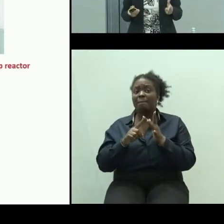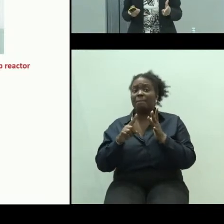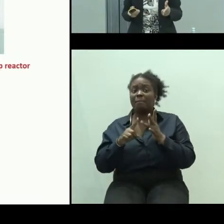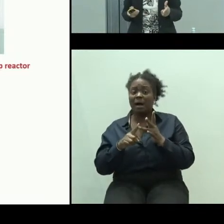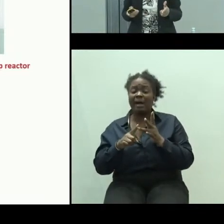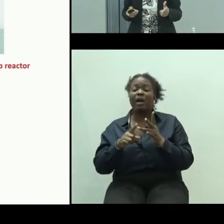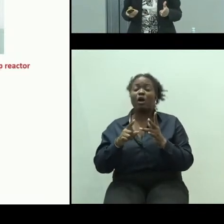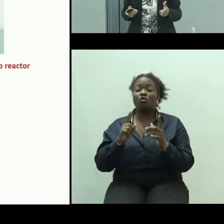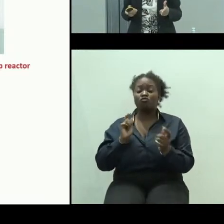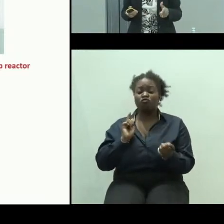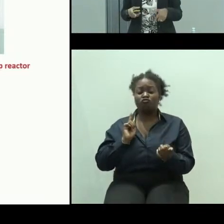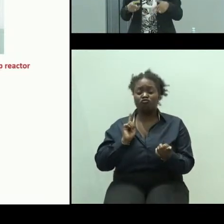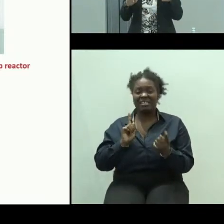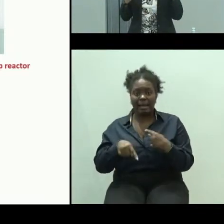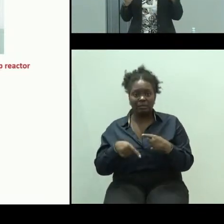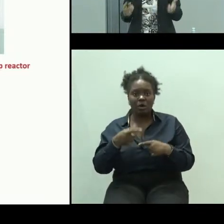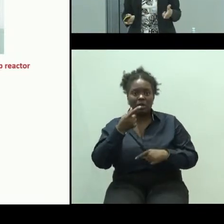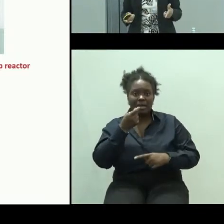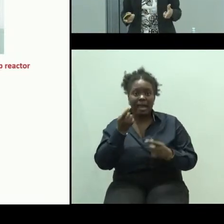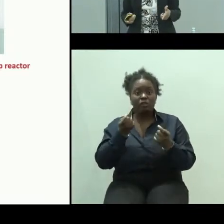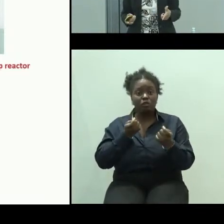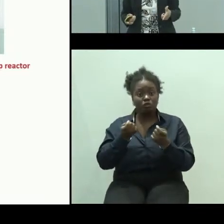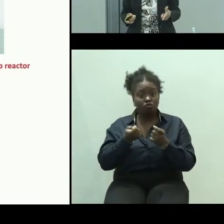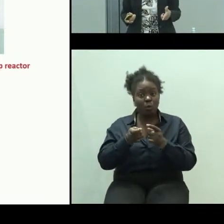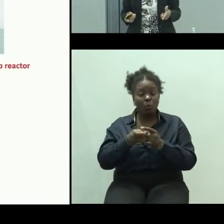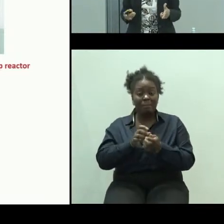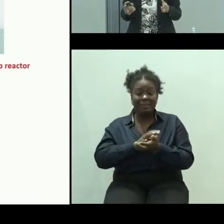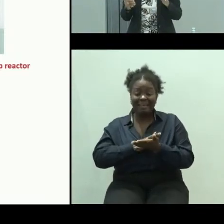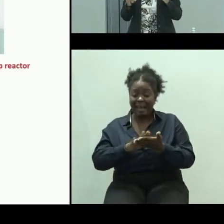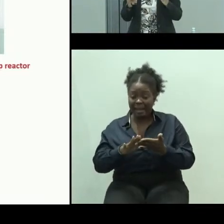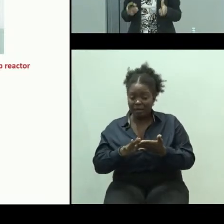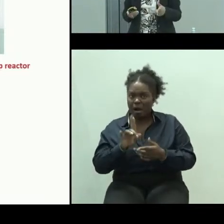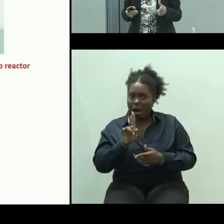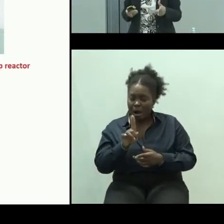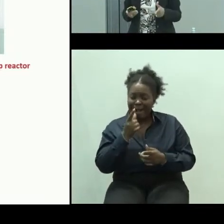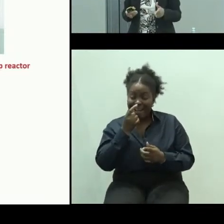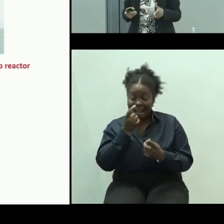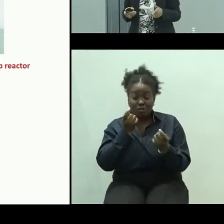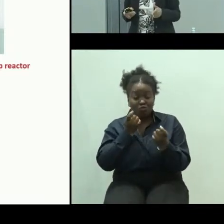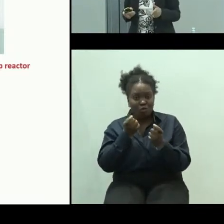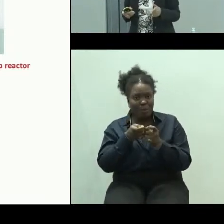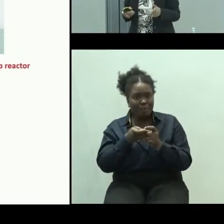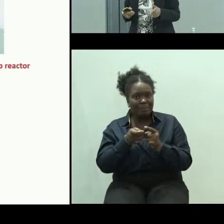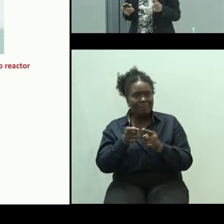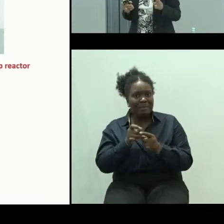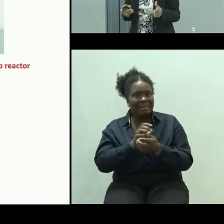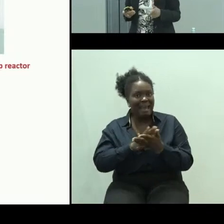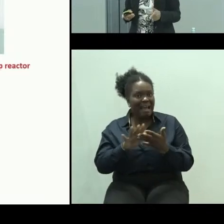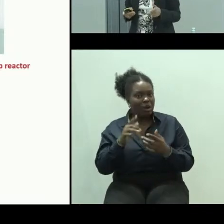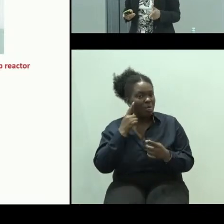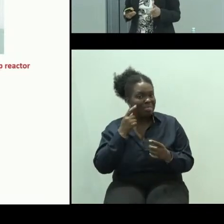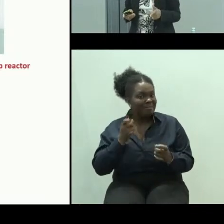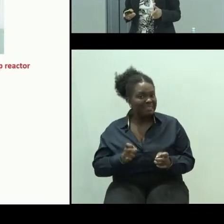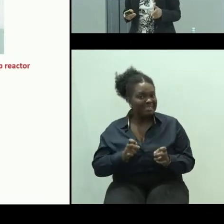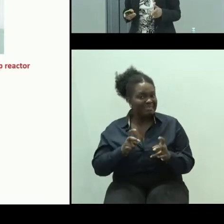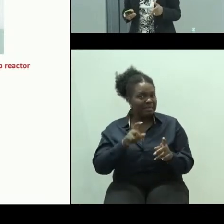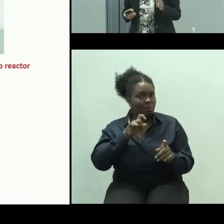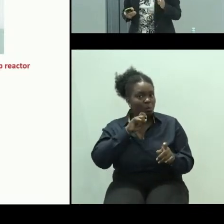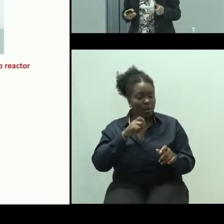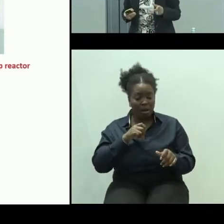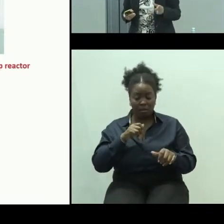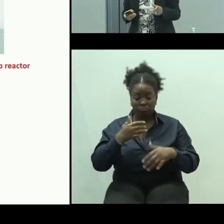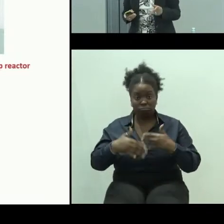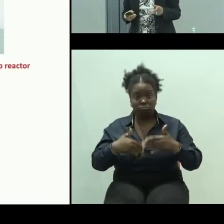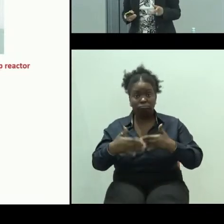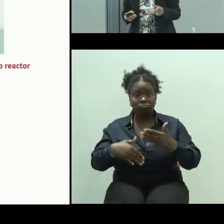control the pH. And if we control the pH, I don't think the system is going to perform quite as well